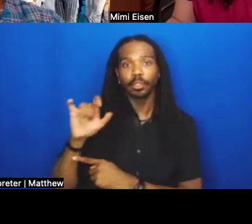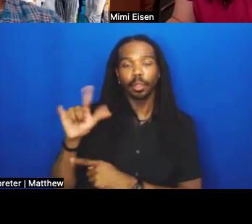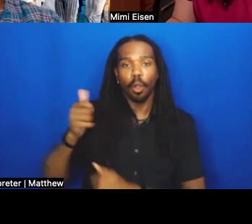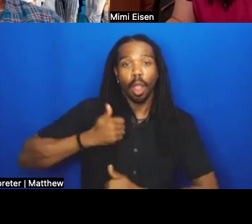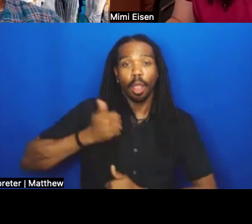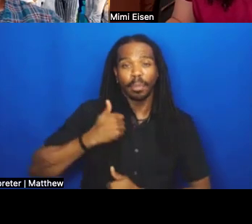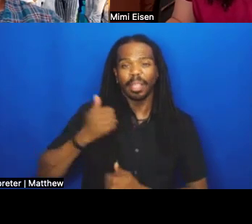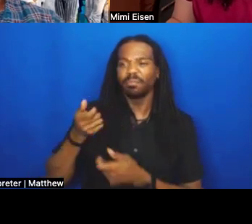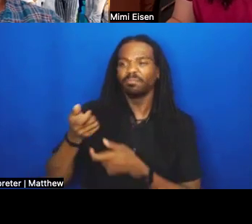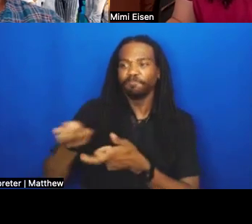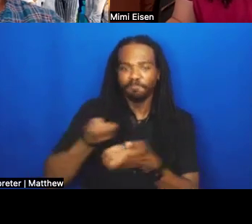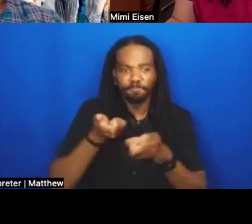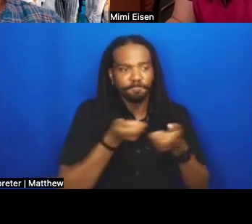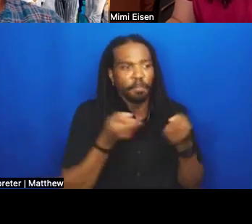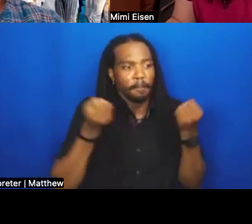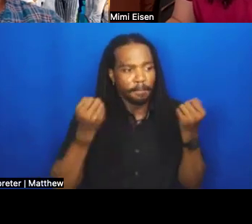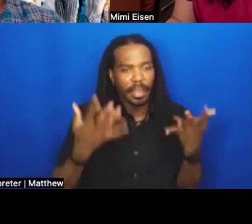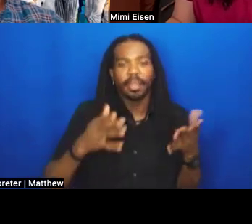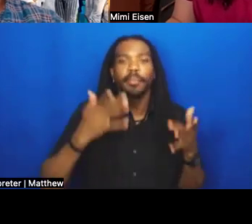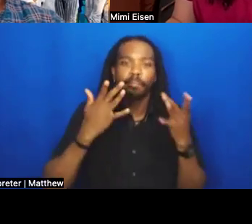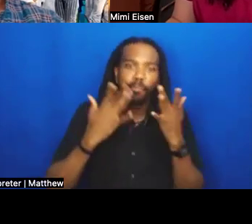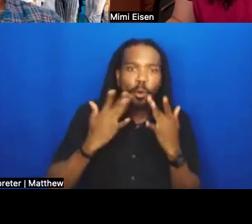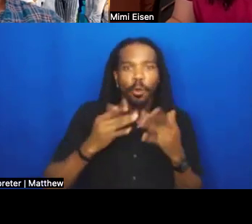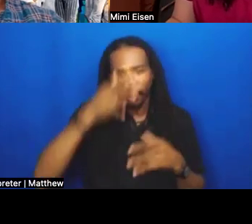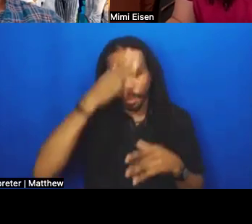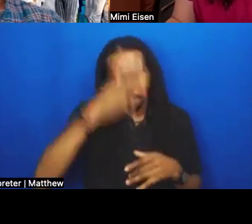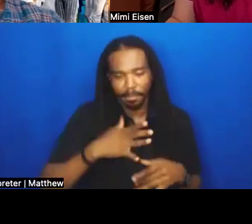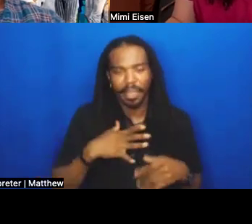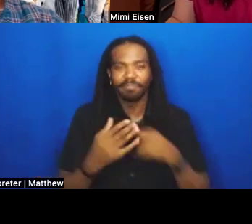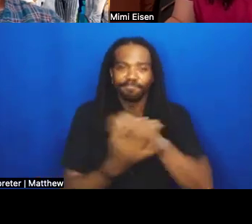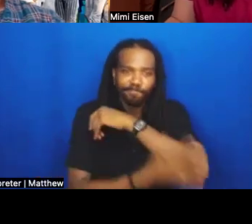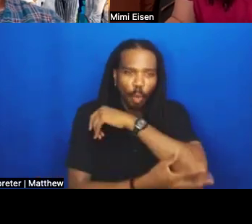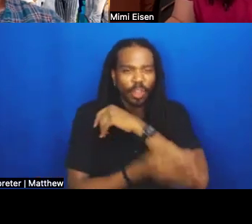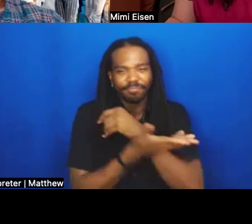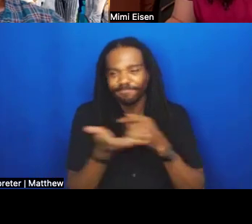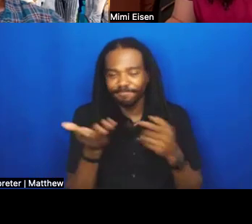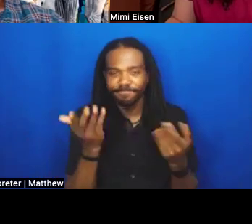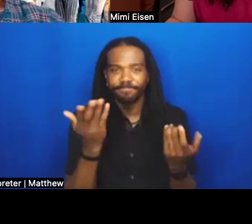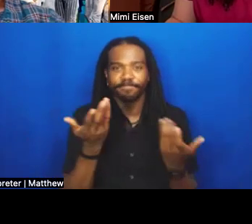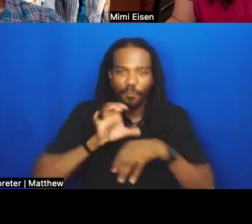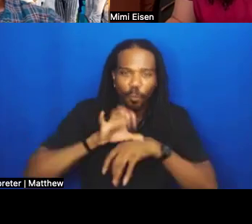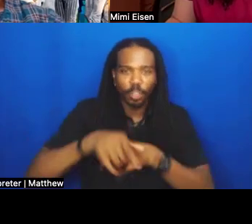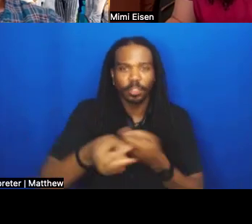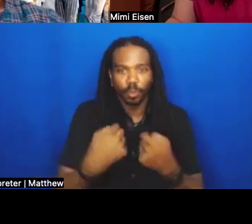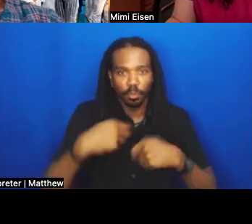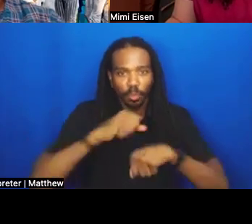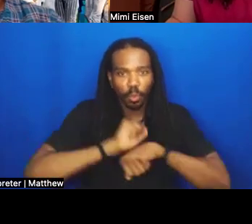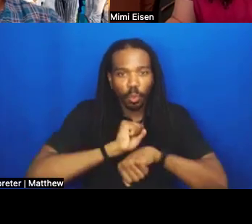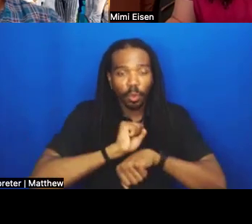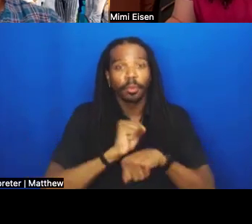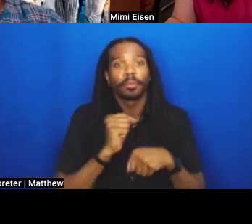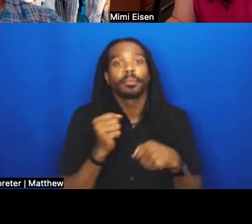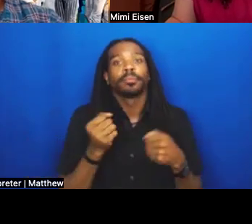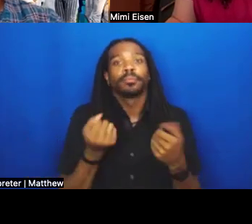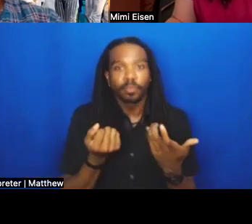pay, very few supplies, and rich merchants used wartime shortages of food and firewood and other basic